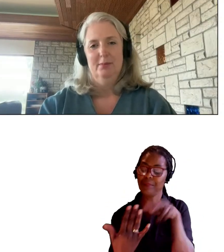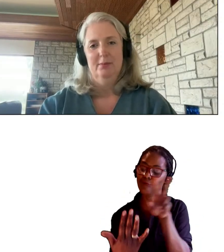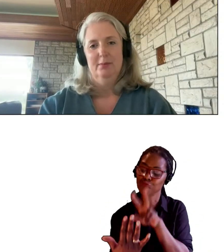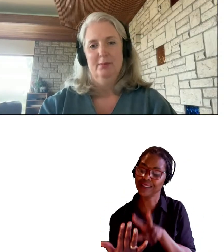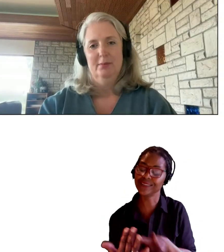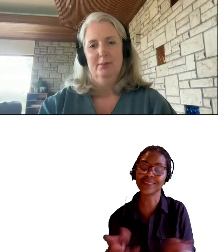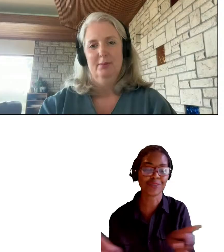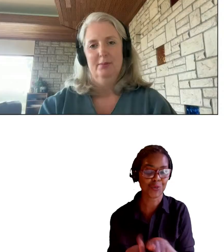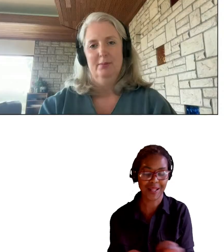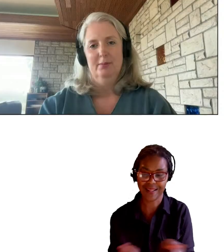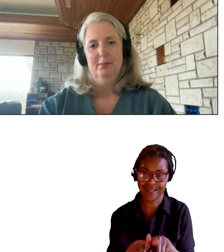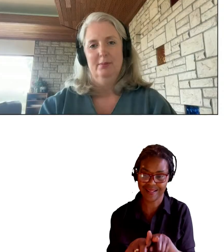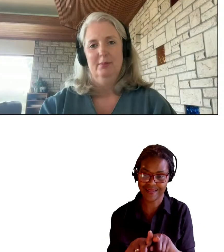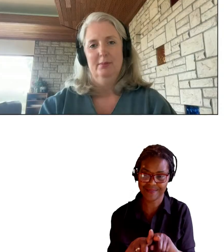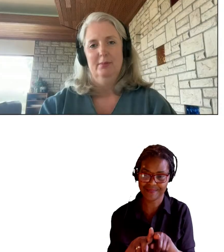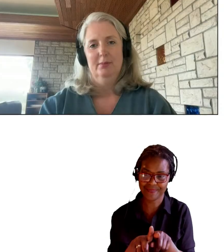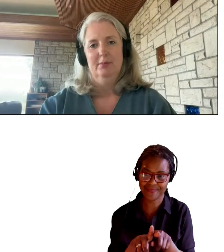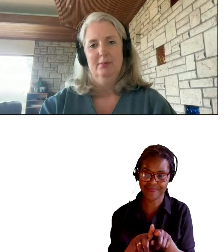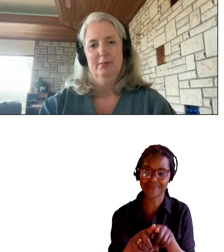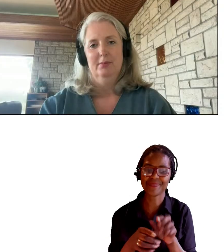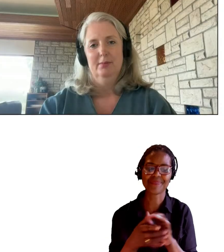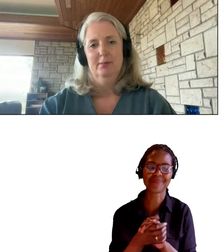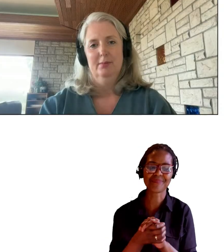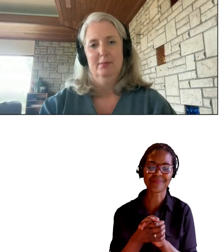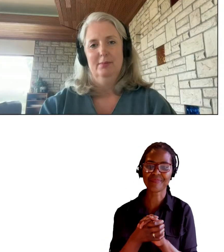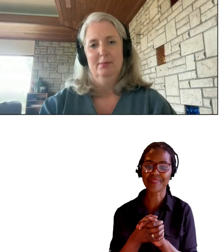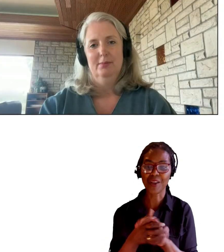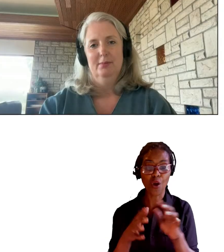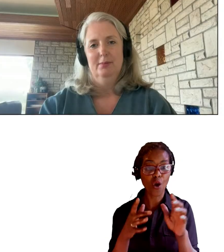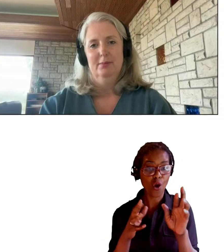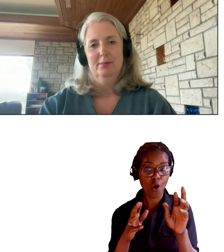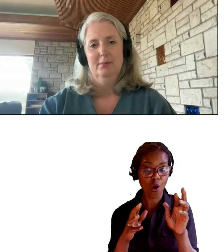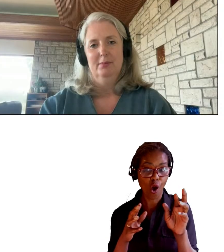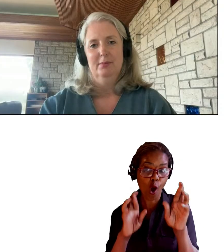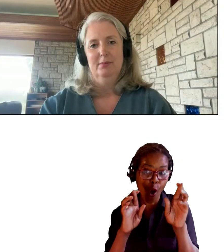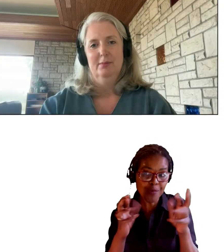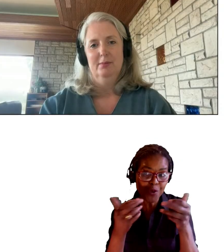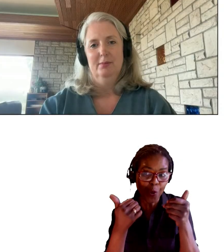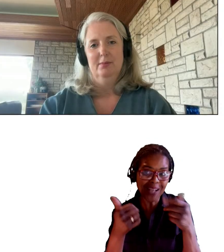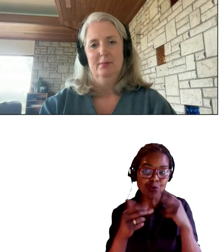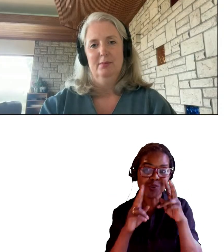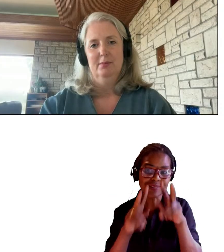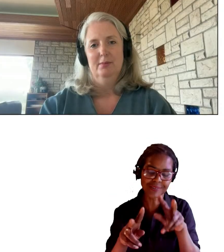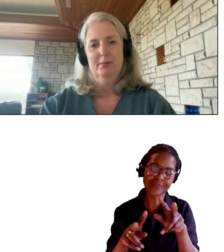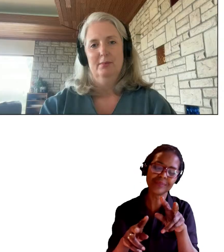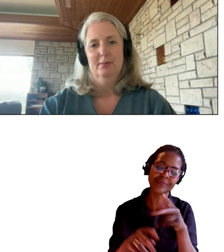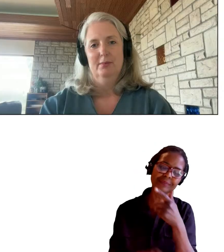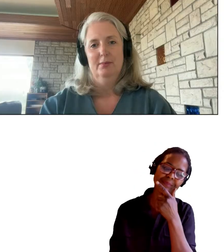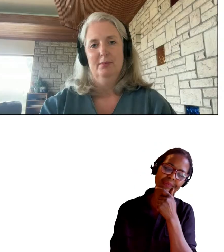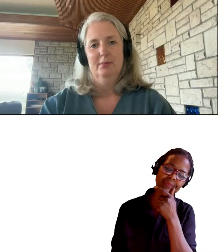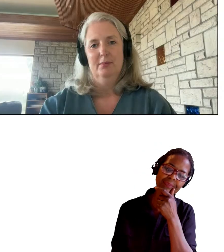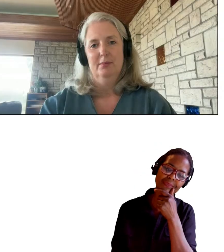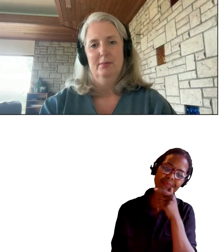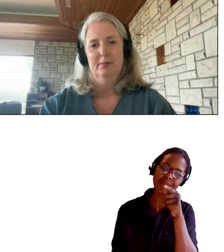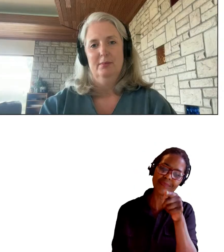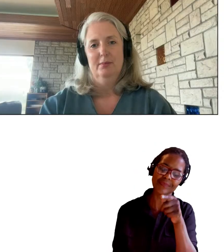of recognizing, I hope it's okay to say, I saw a lot that had